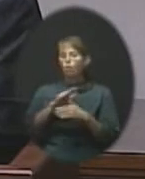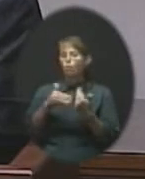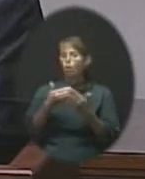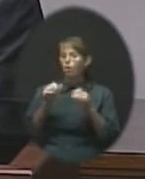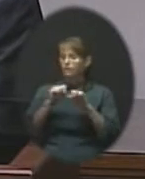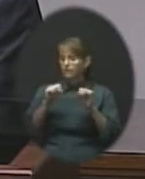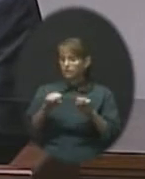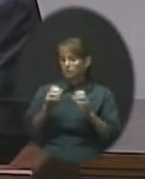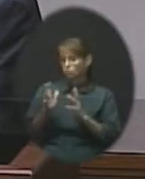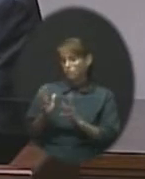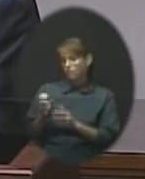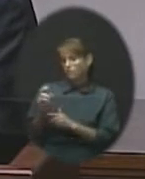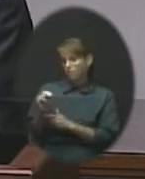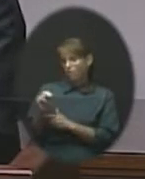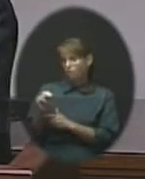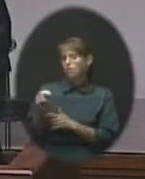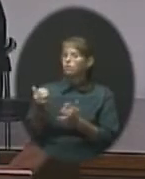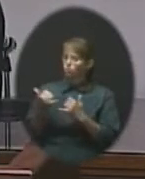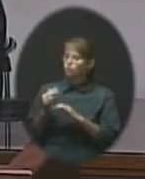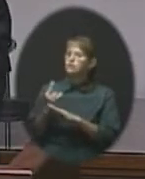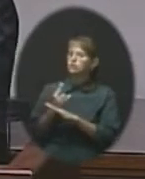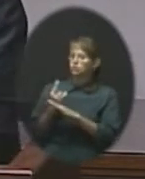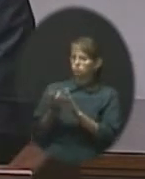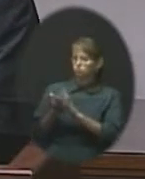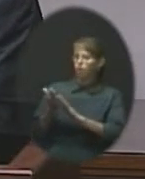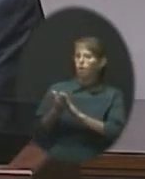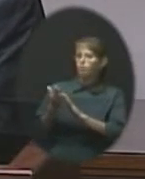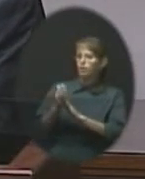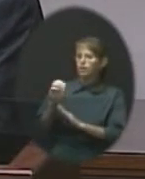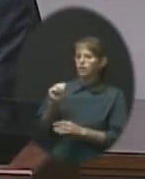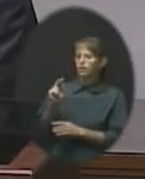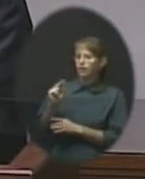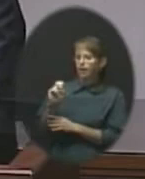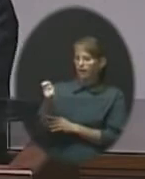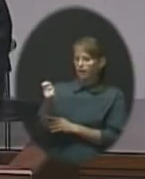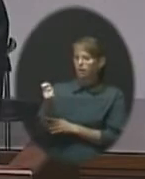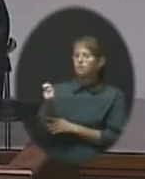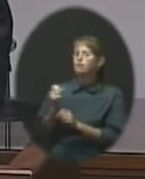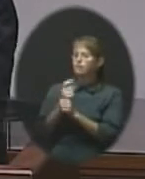We're operating the annex and make sure that we maintain that building